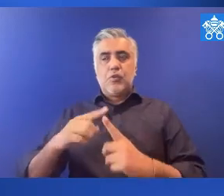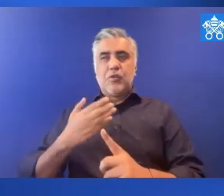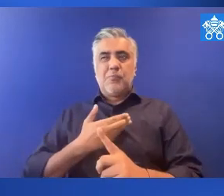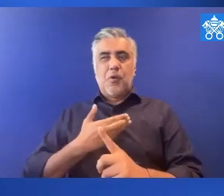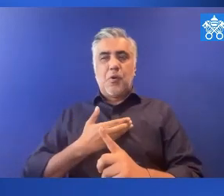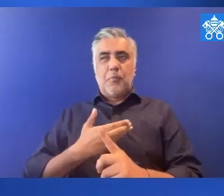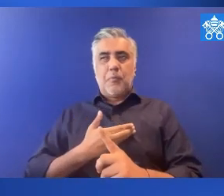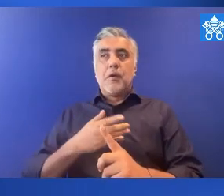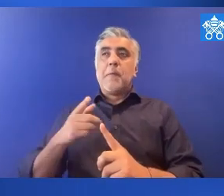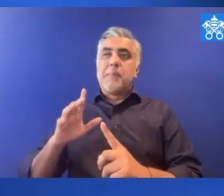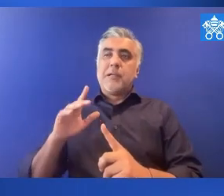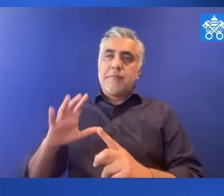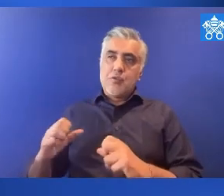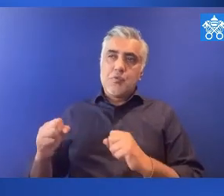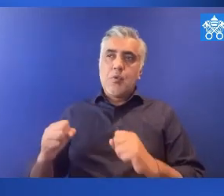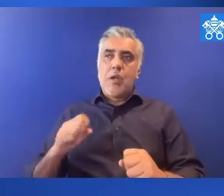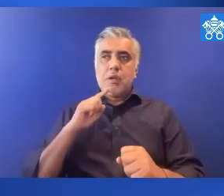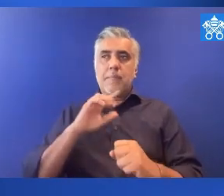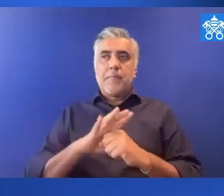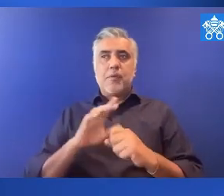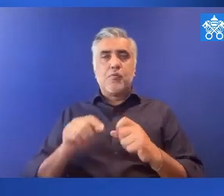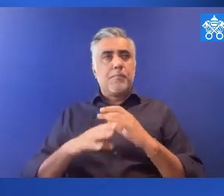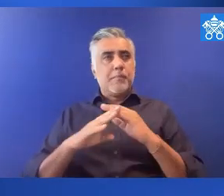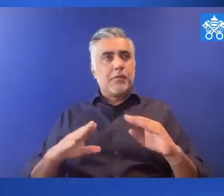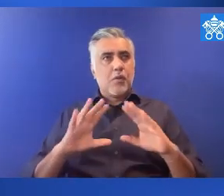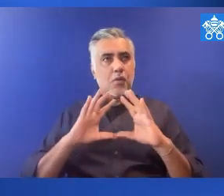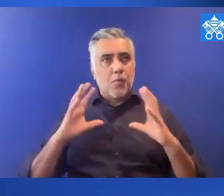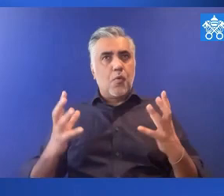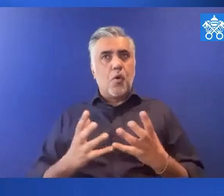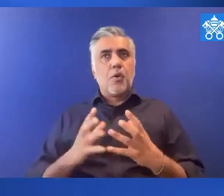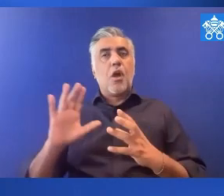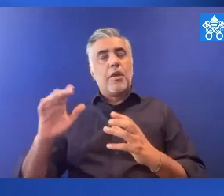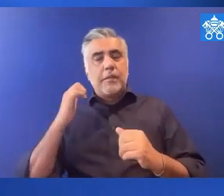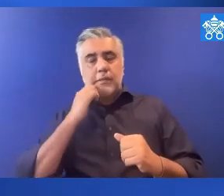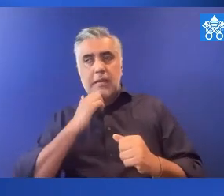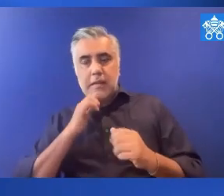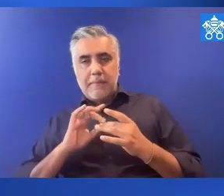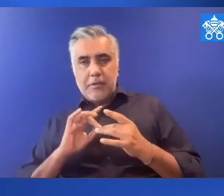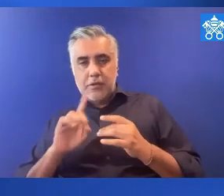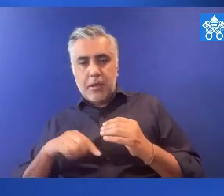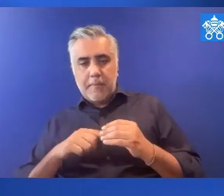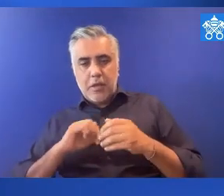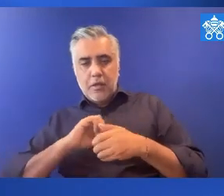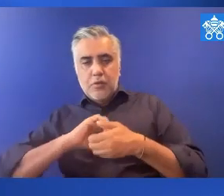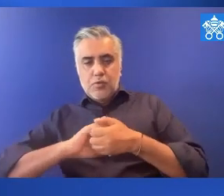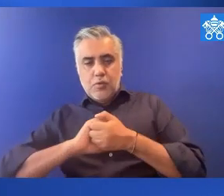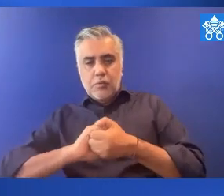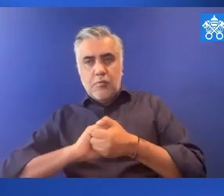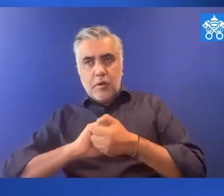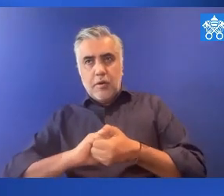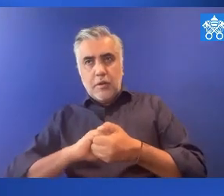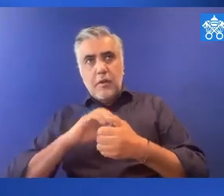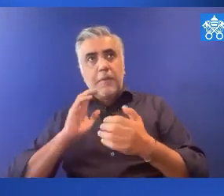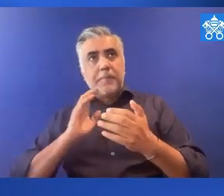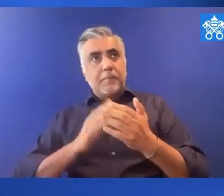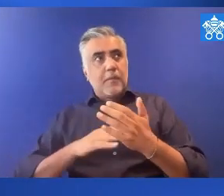honorary citizenship conferred on Pope Francis was because of his strong commitment to peace in the world and his daily messages of